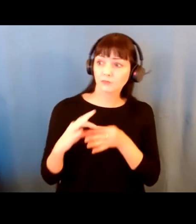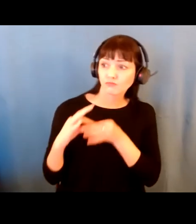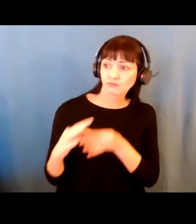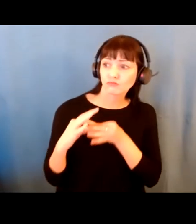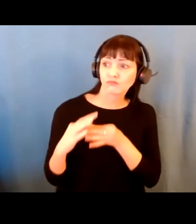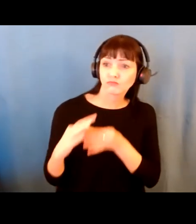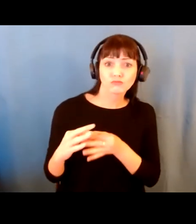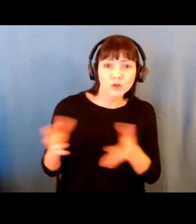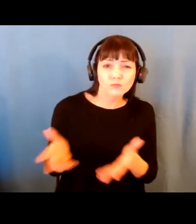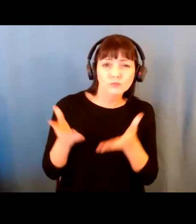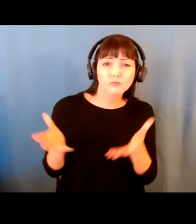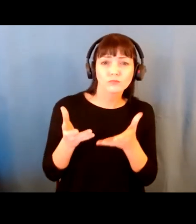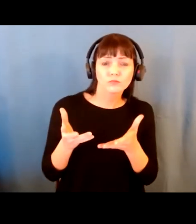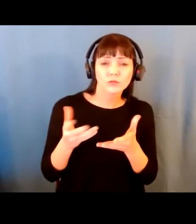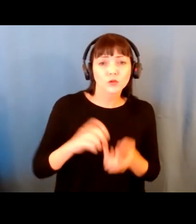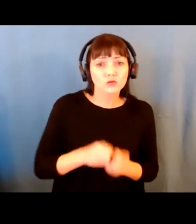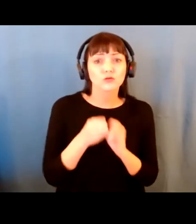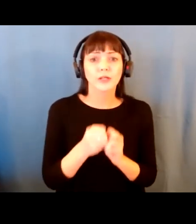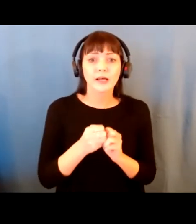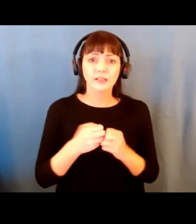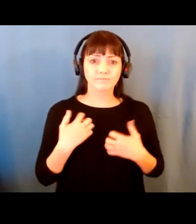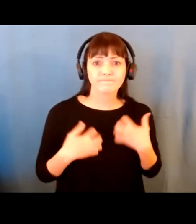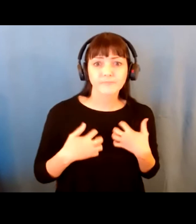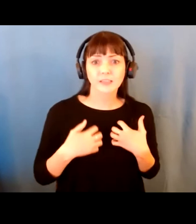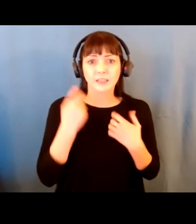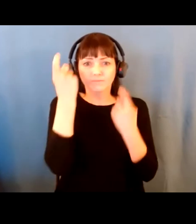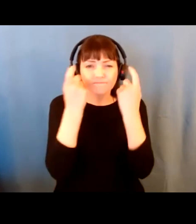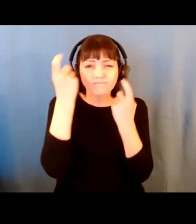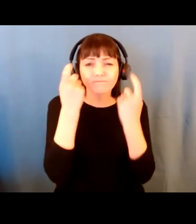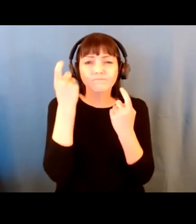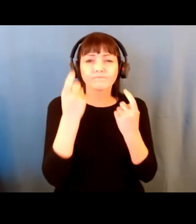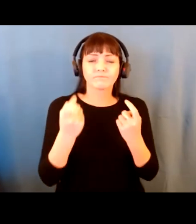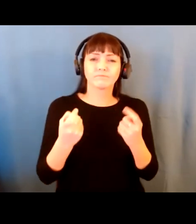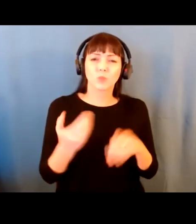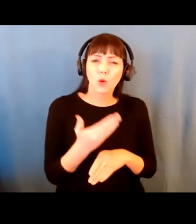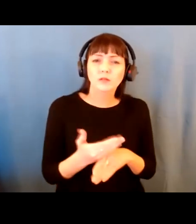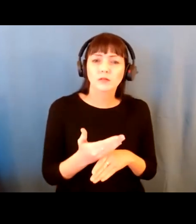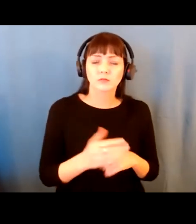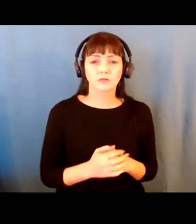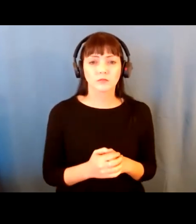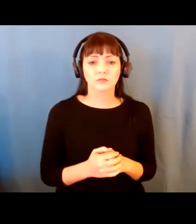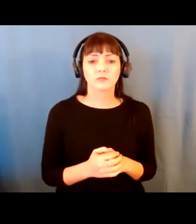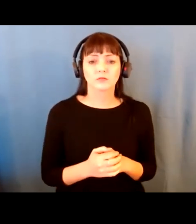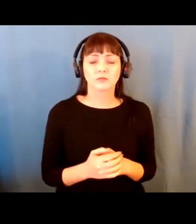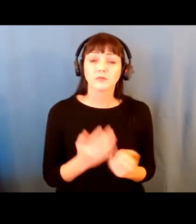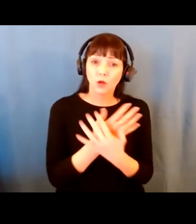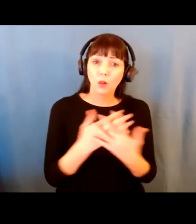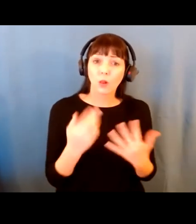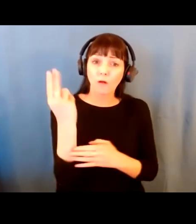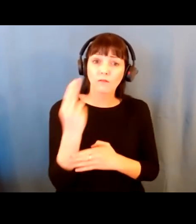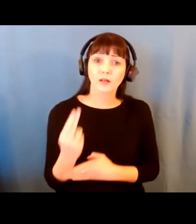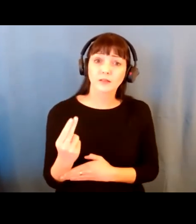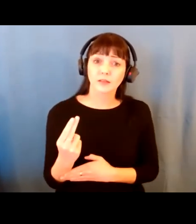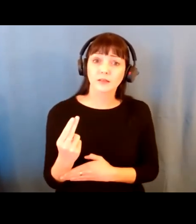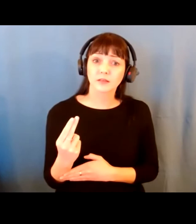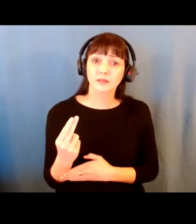interesting, thought-provoking and exciting work. Over the years, many disabled artists have been politicized by the social